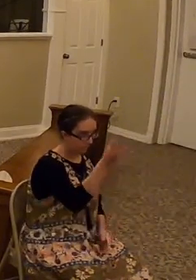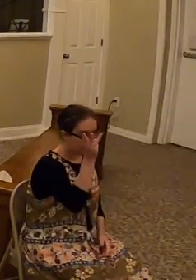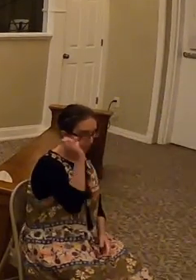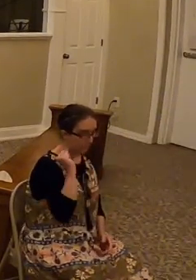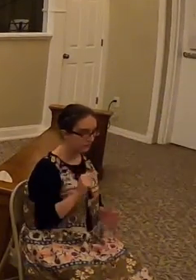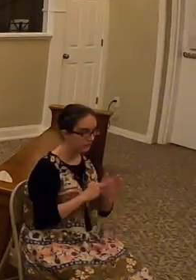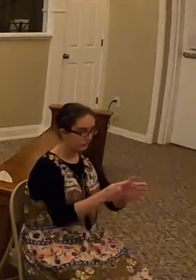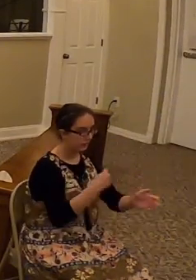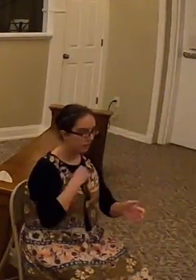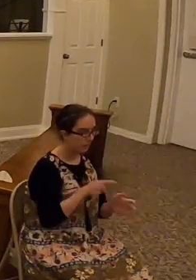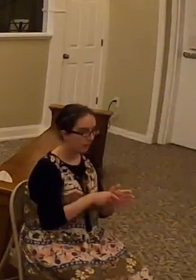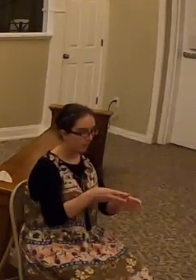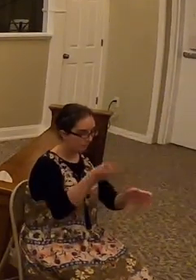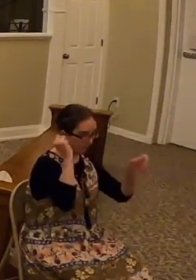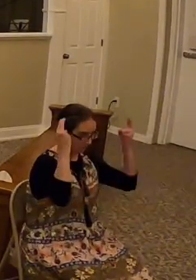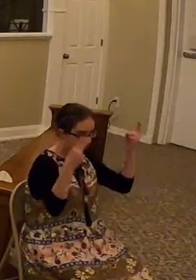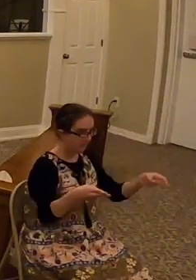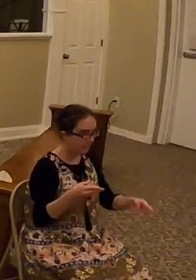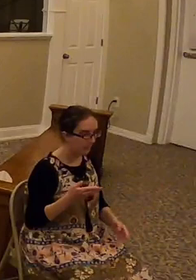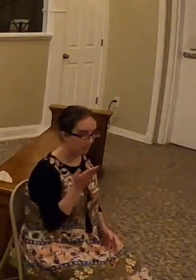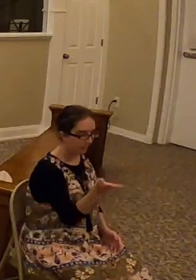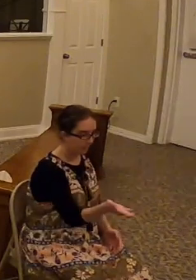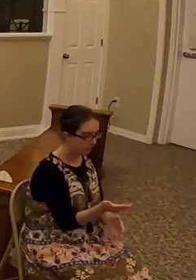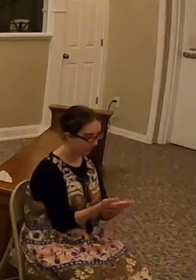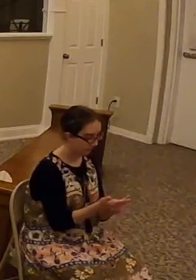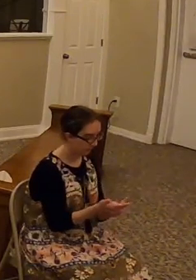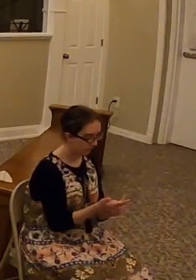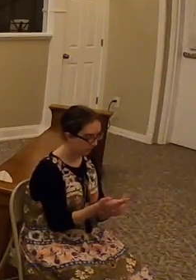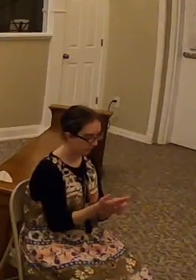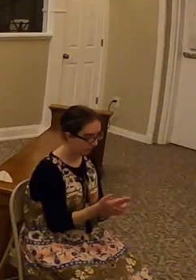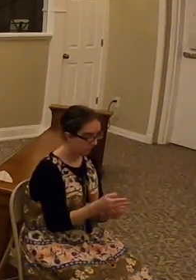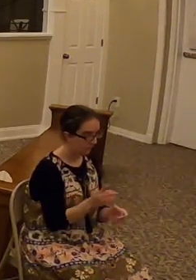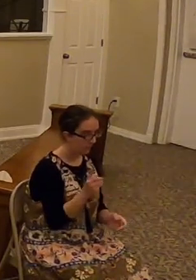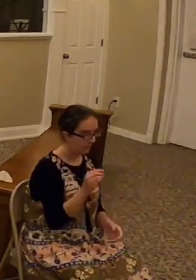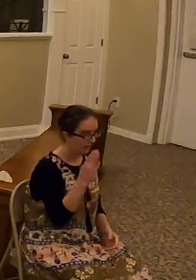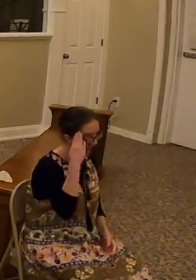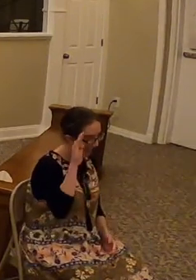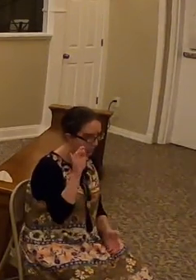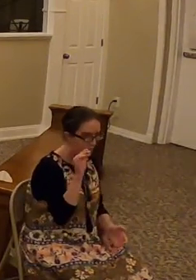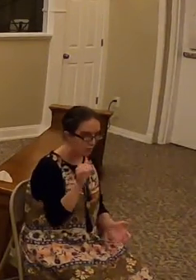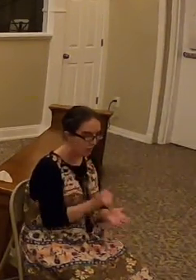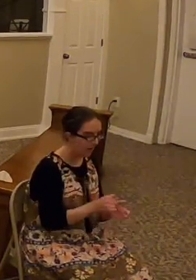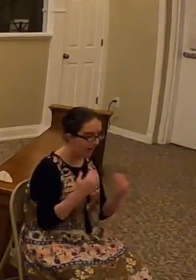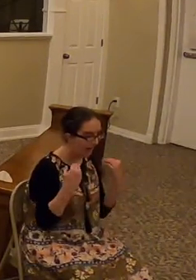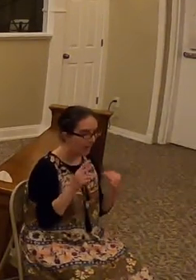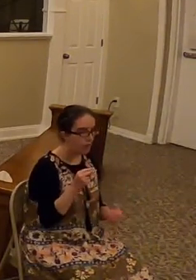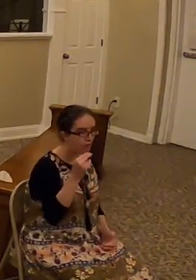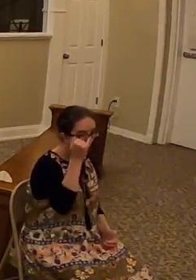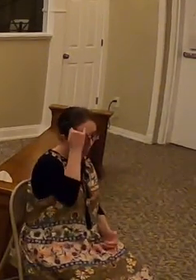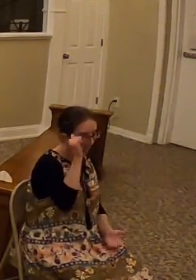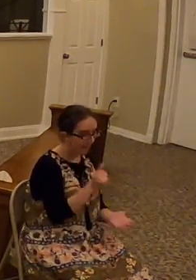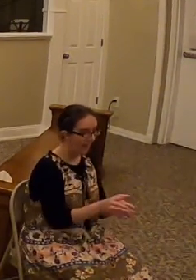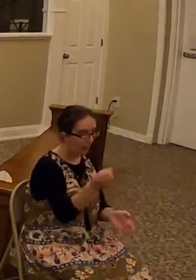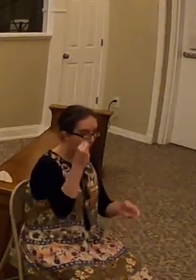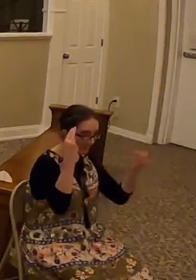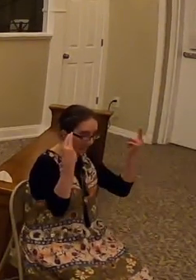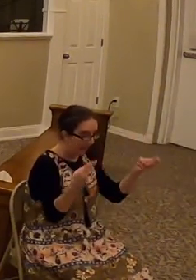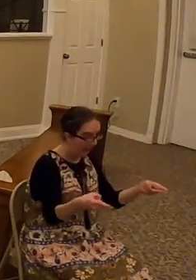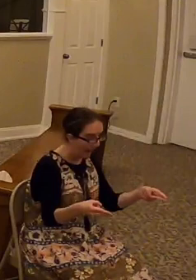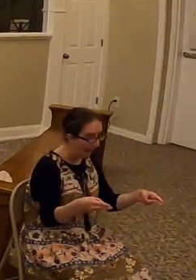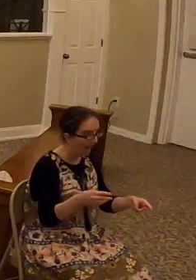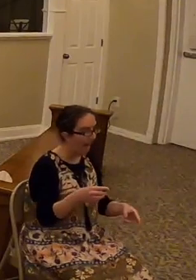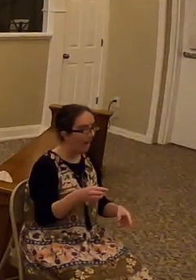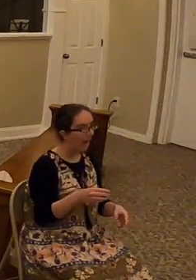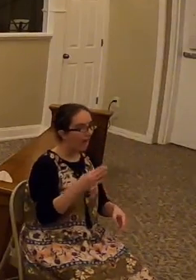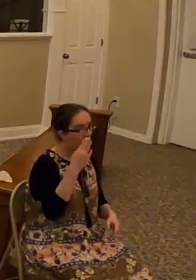showing me what was happening there. Right. Amen. I didn't know that. I had no idea that was even going on.